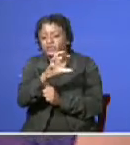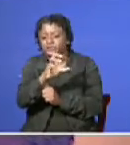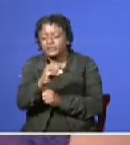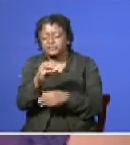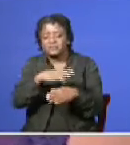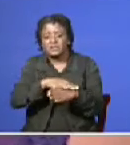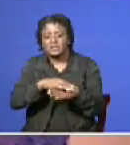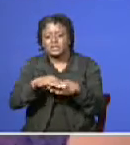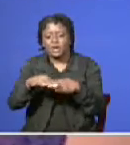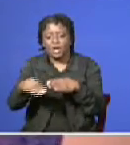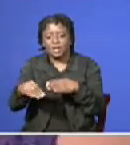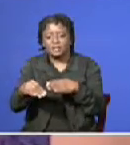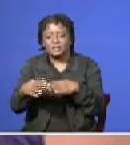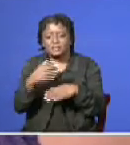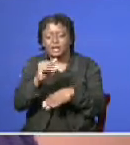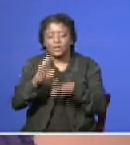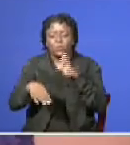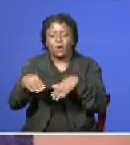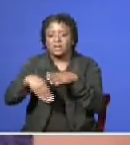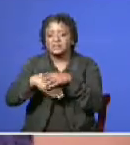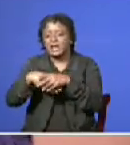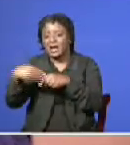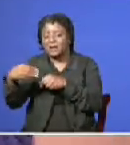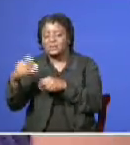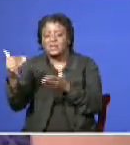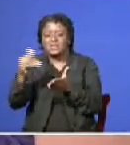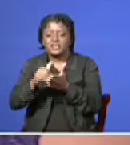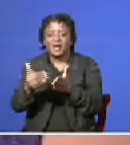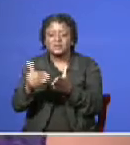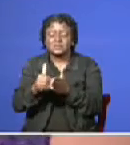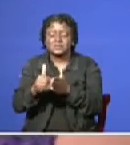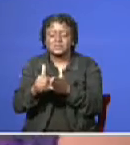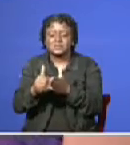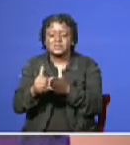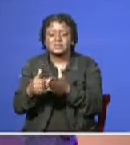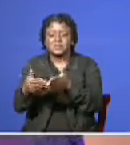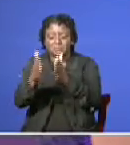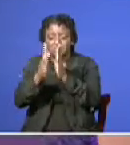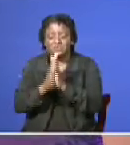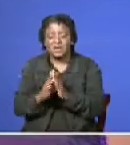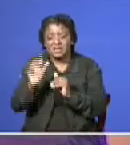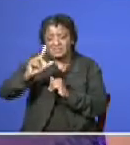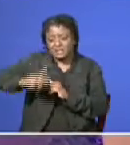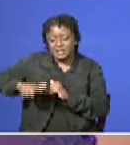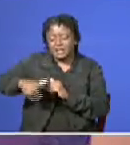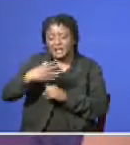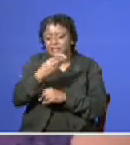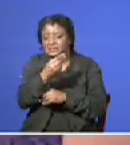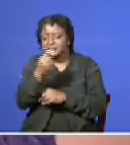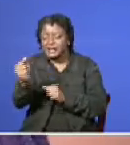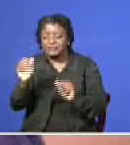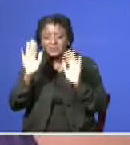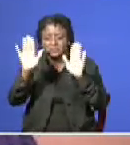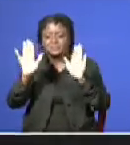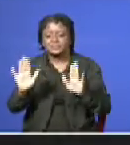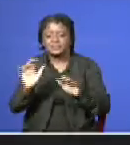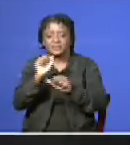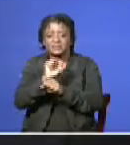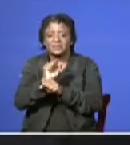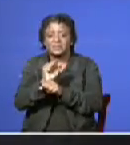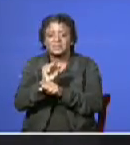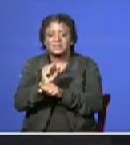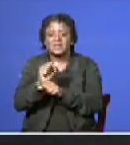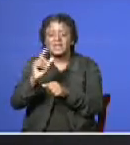$150, and walked out thousands of prayers later, and several miracles later, a proud